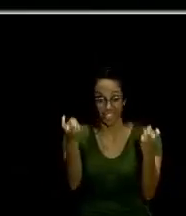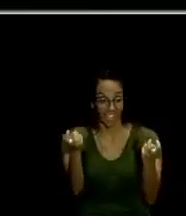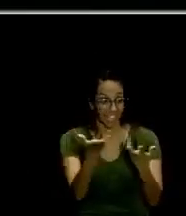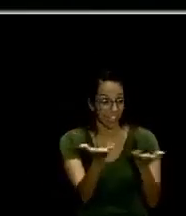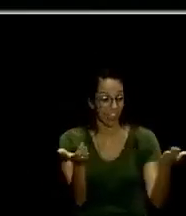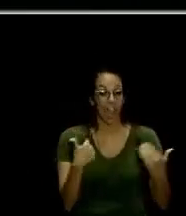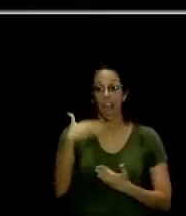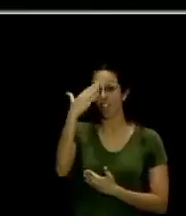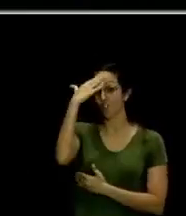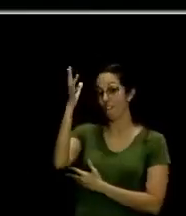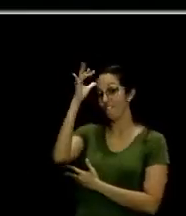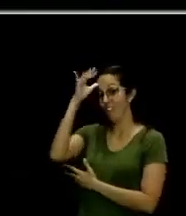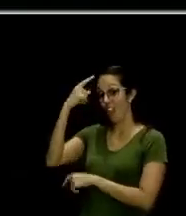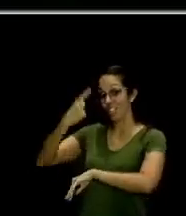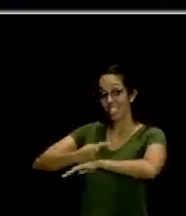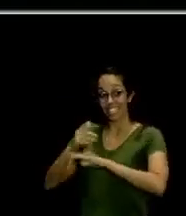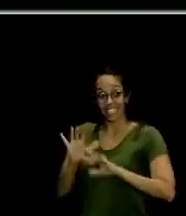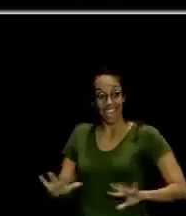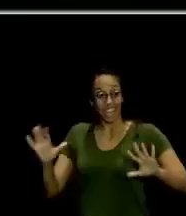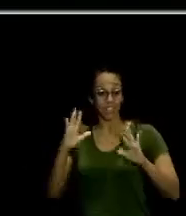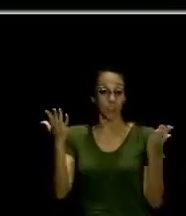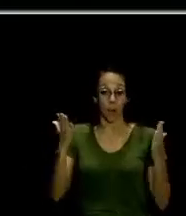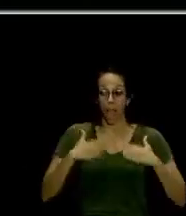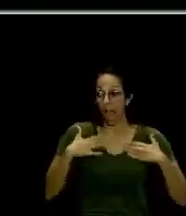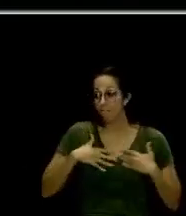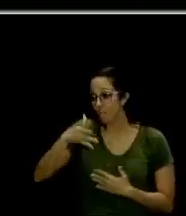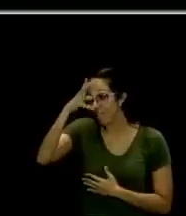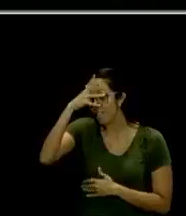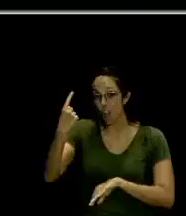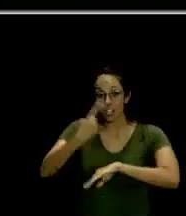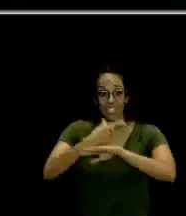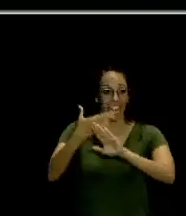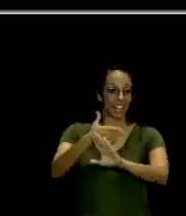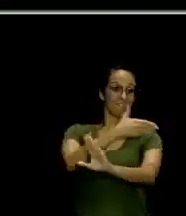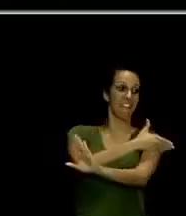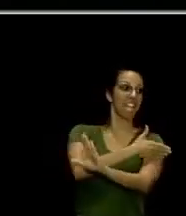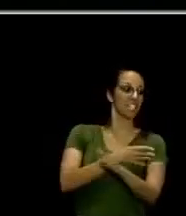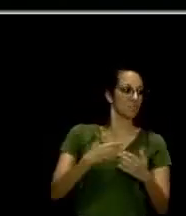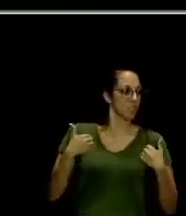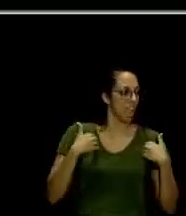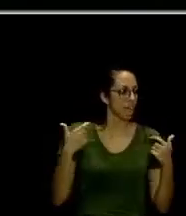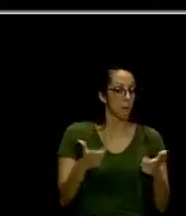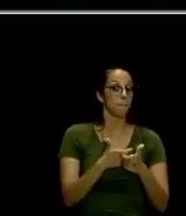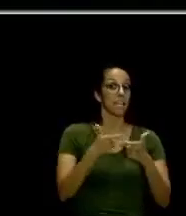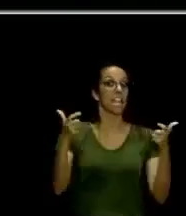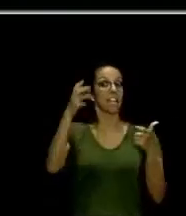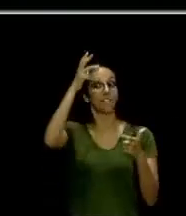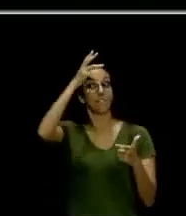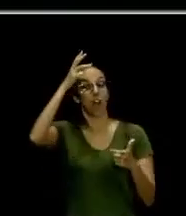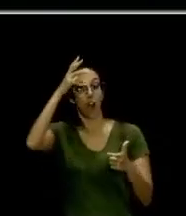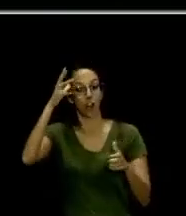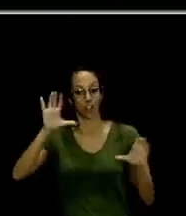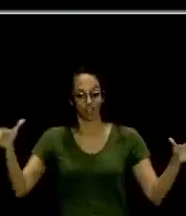that Father's Day is Sunday, so happy Father's Day. We have a big fatherhood initiative at